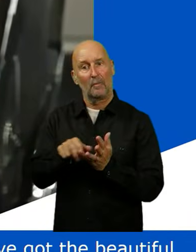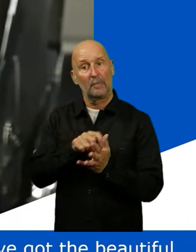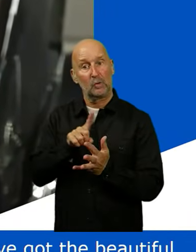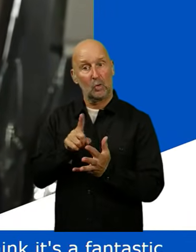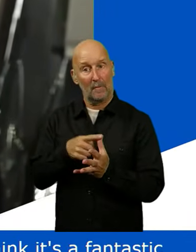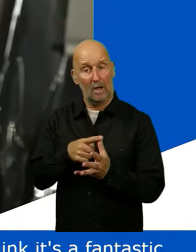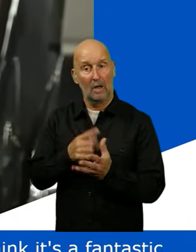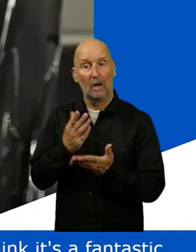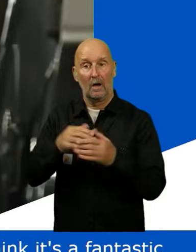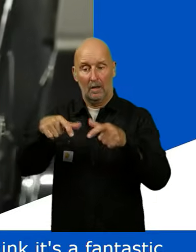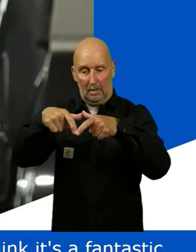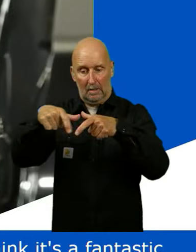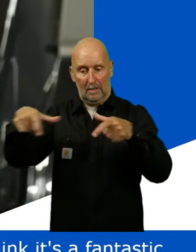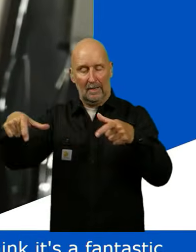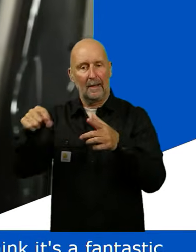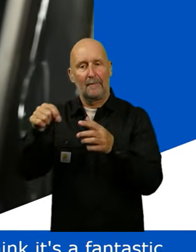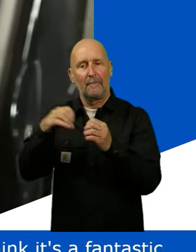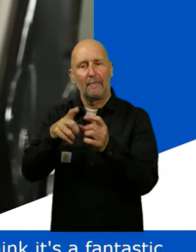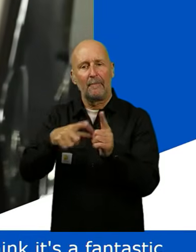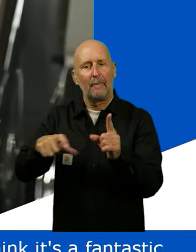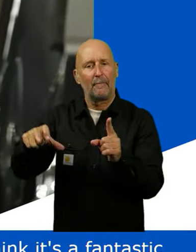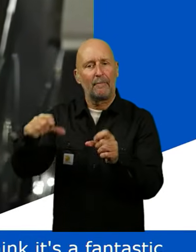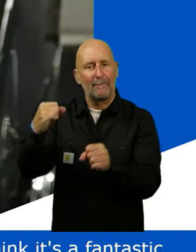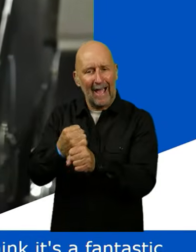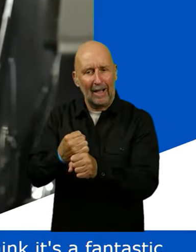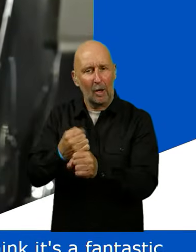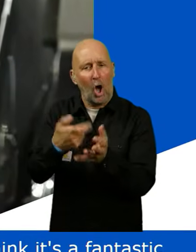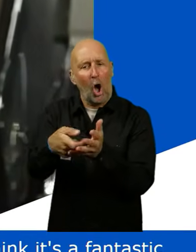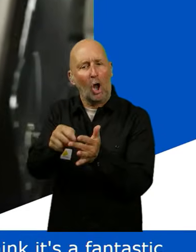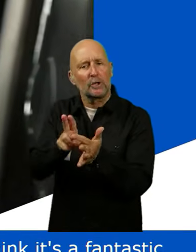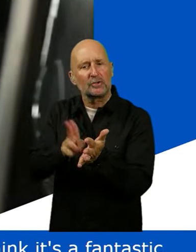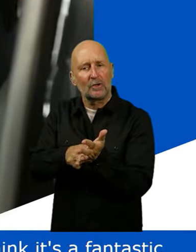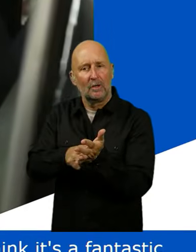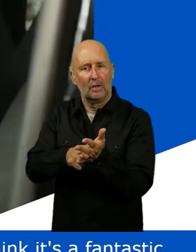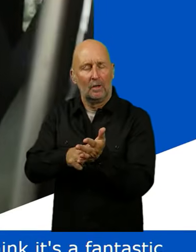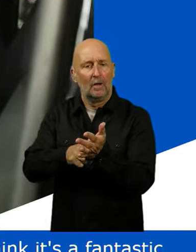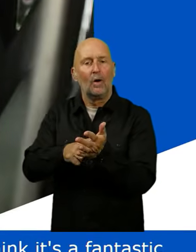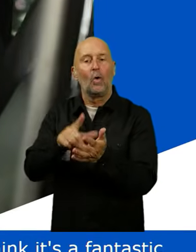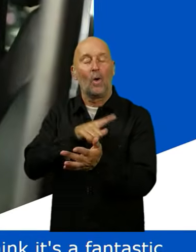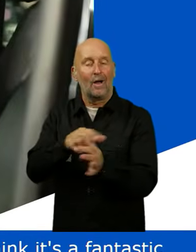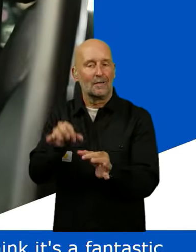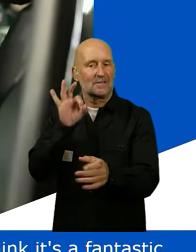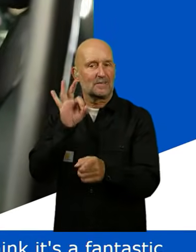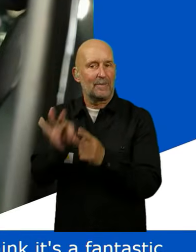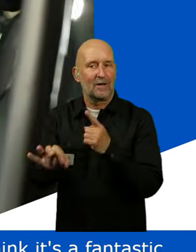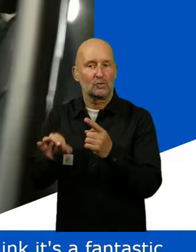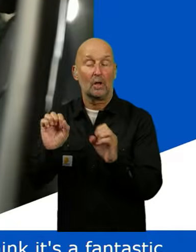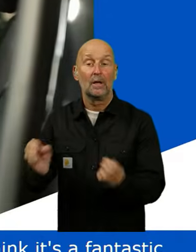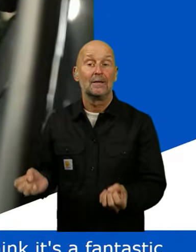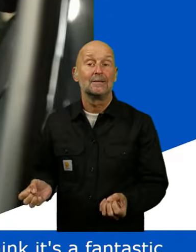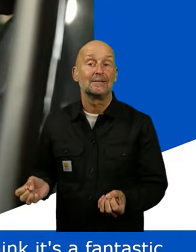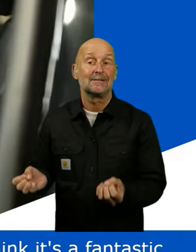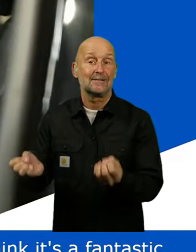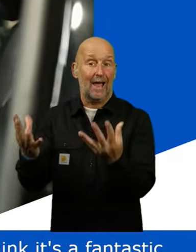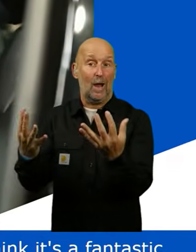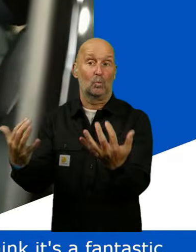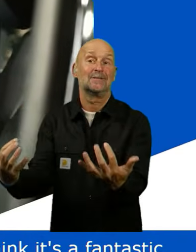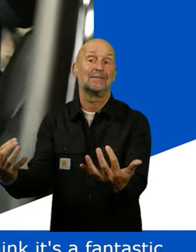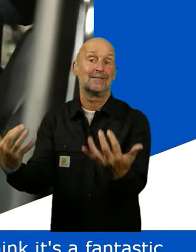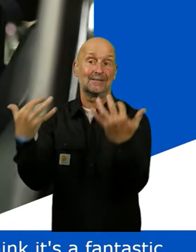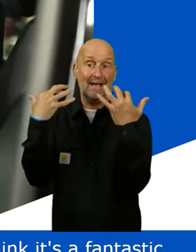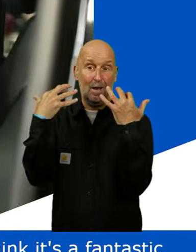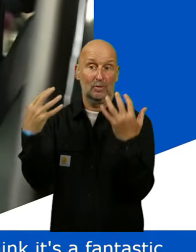get the Bang & Olufsen soundbar at the top, and this uses special acoustics to reflect the sound off the windscreen, and